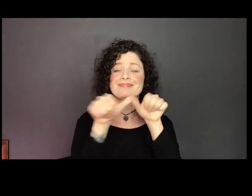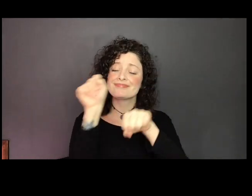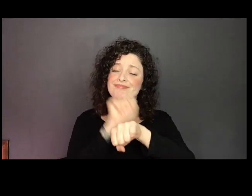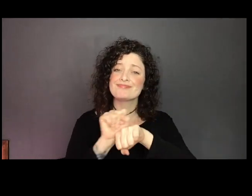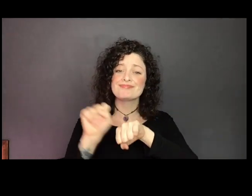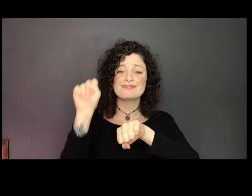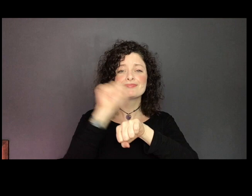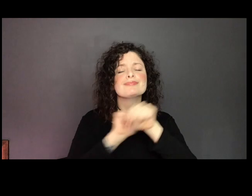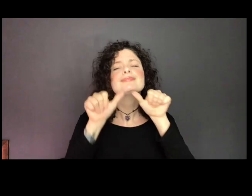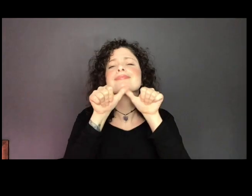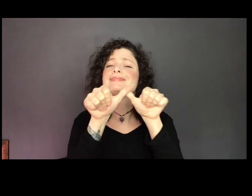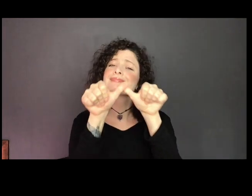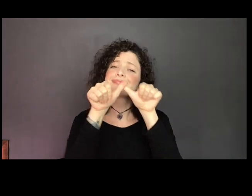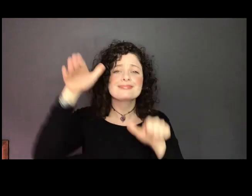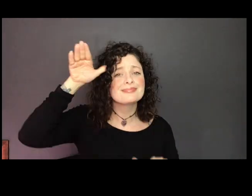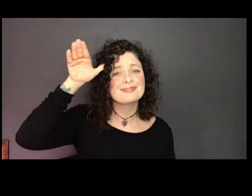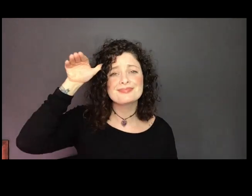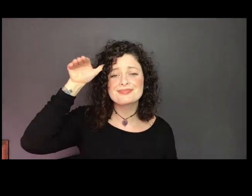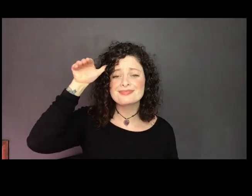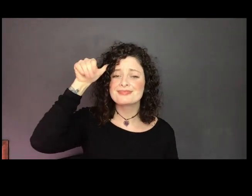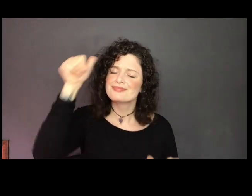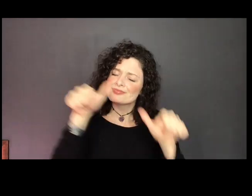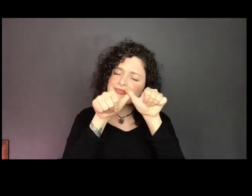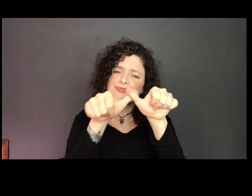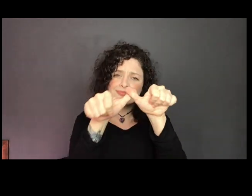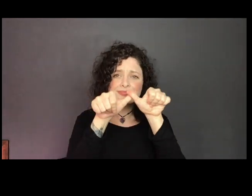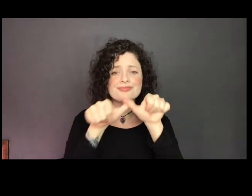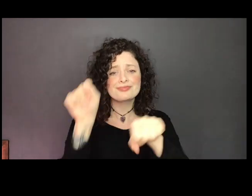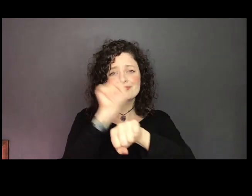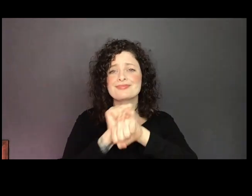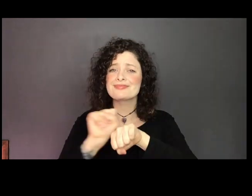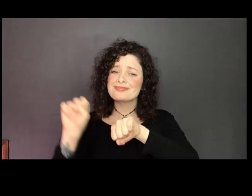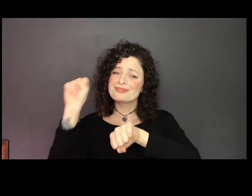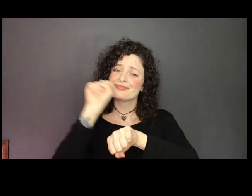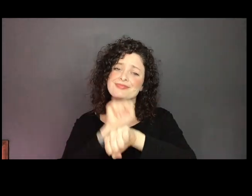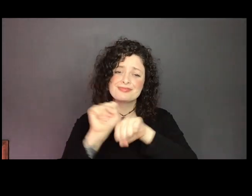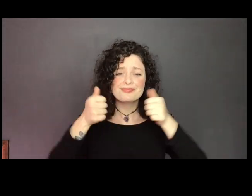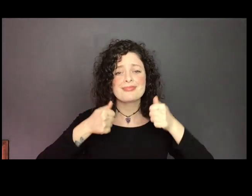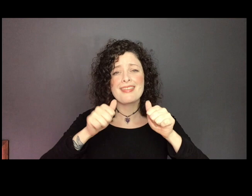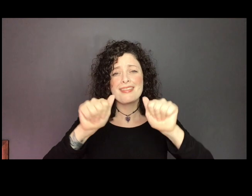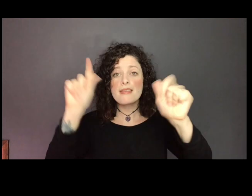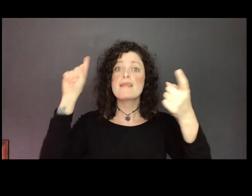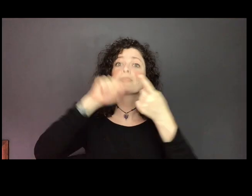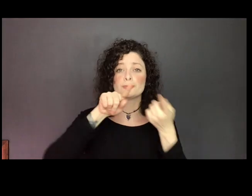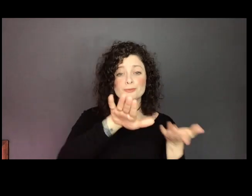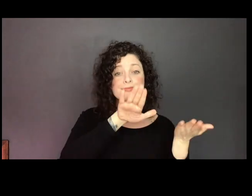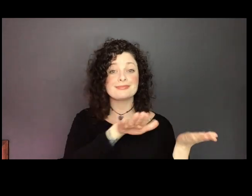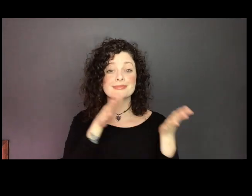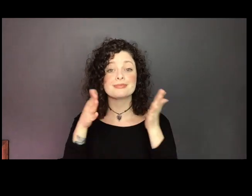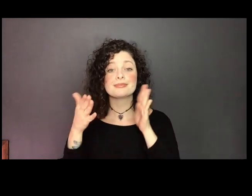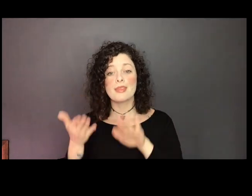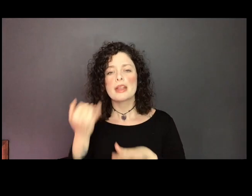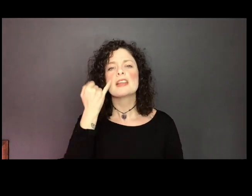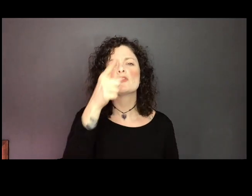again. Just try and try and try and try and try and try and try till the day that you